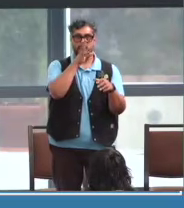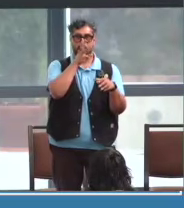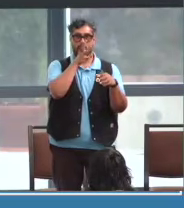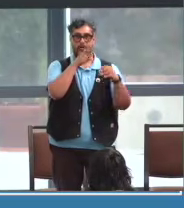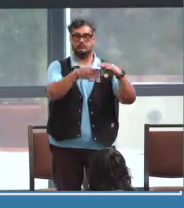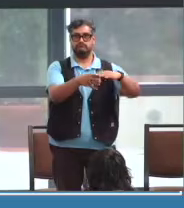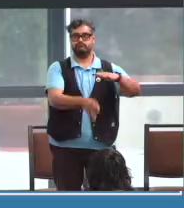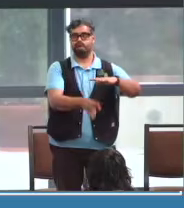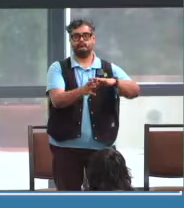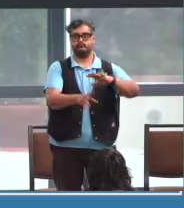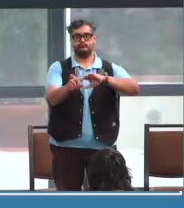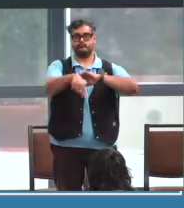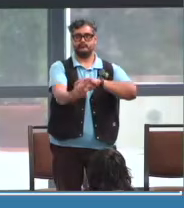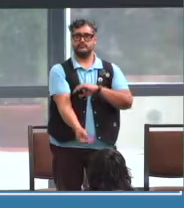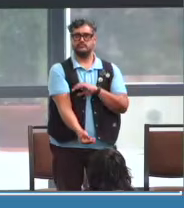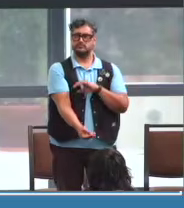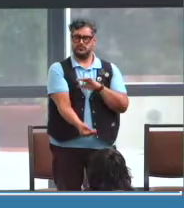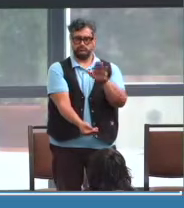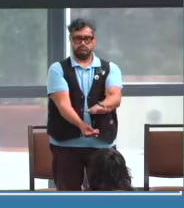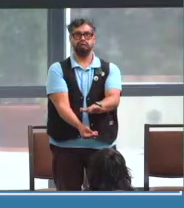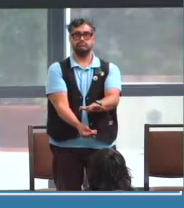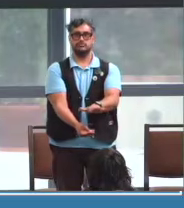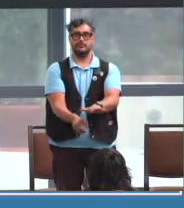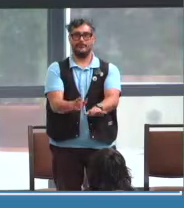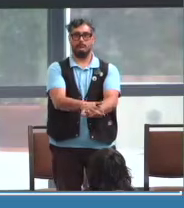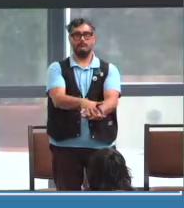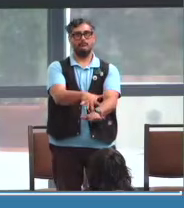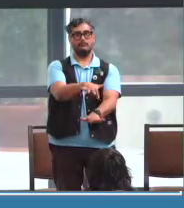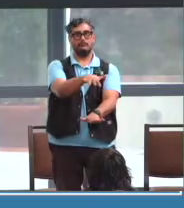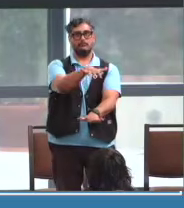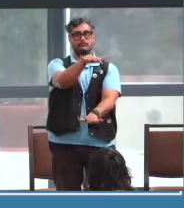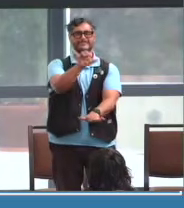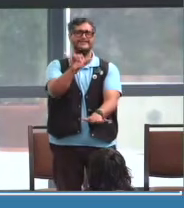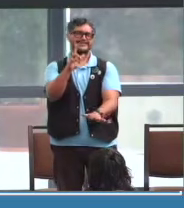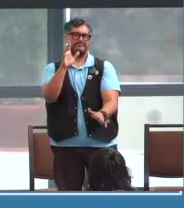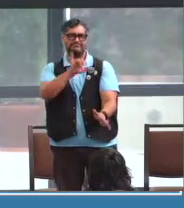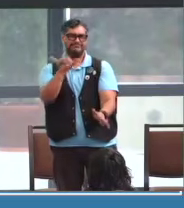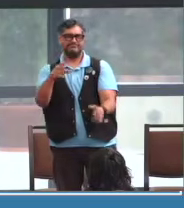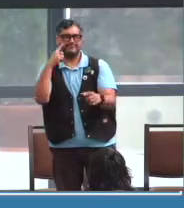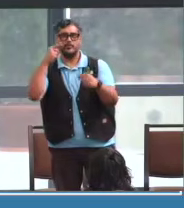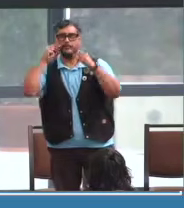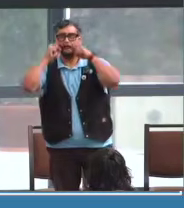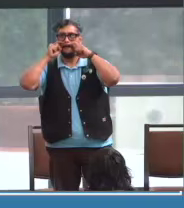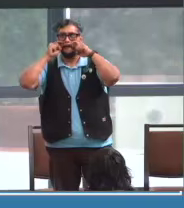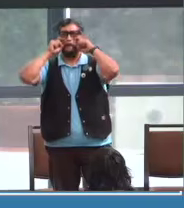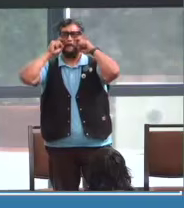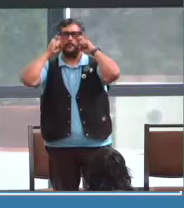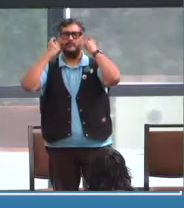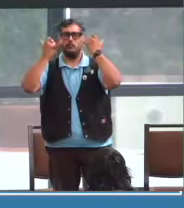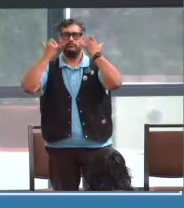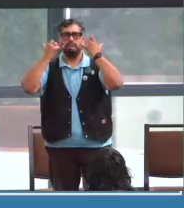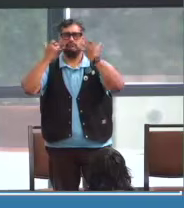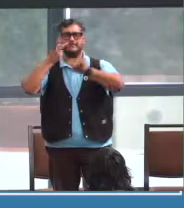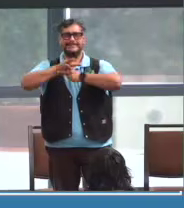put plugs in the tear ducts of the eye to allow for the eye to retain the moisture. So our ophthalmologists serve twofold. They